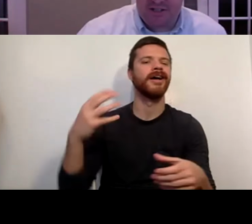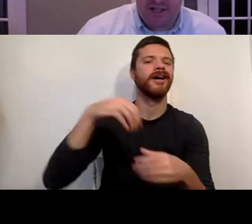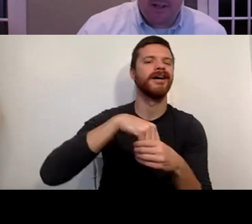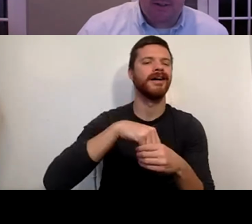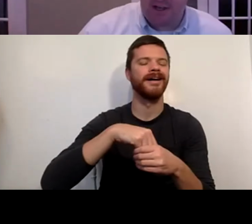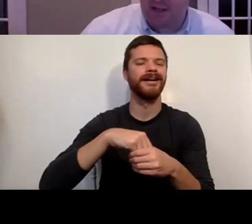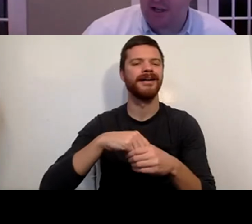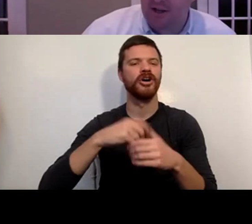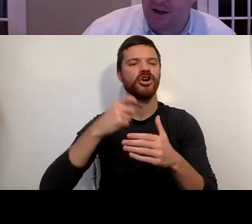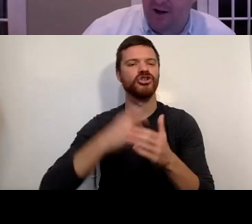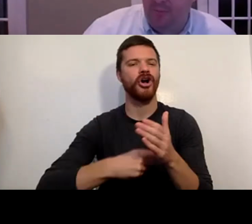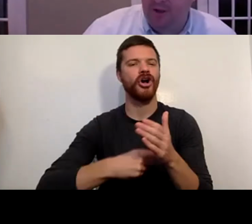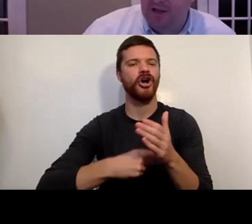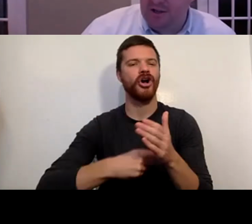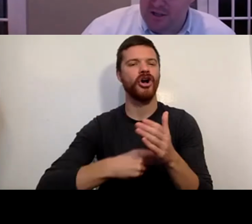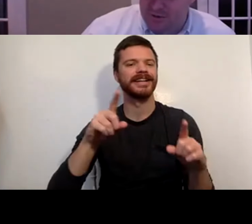strategy studies. And